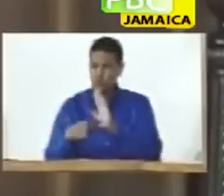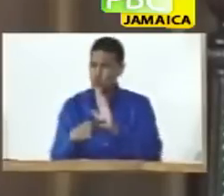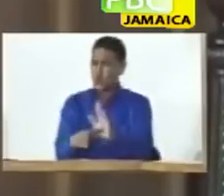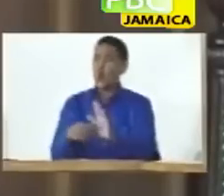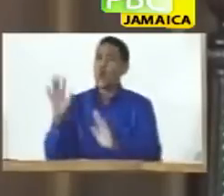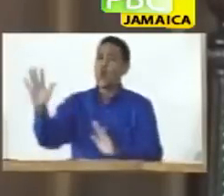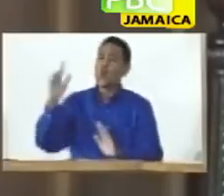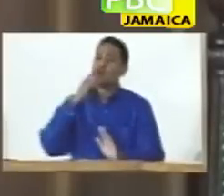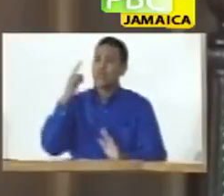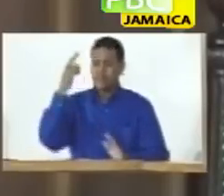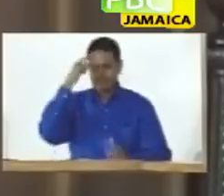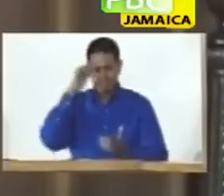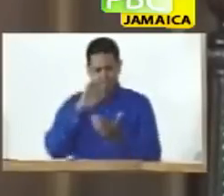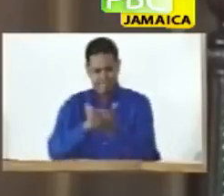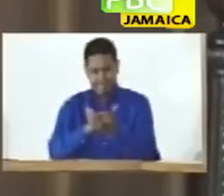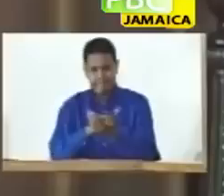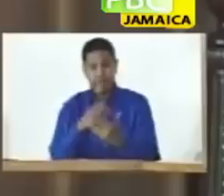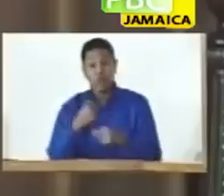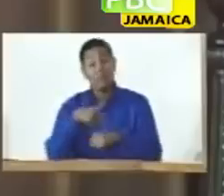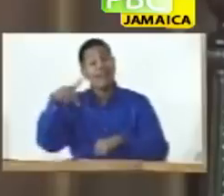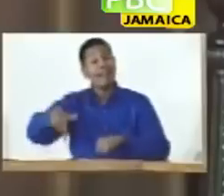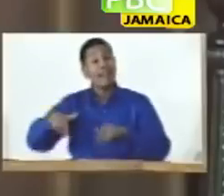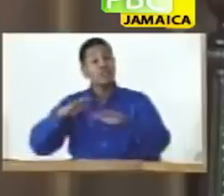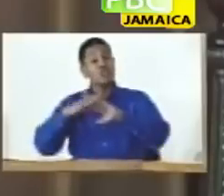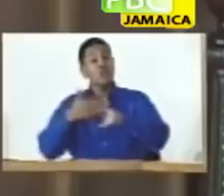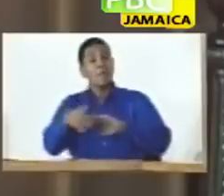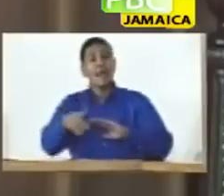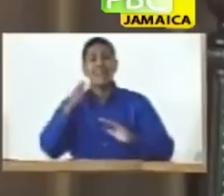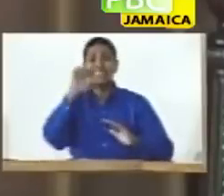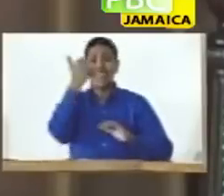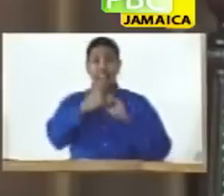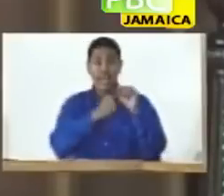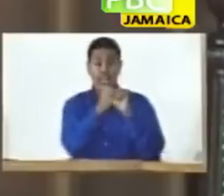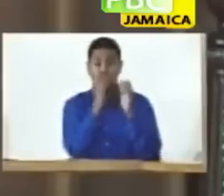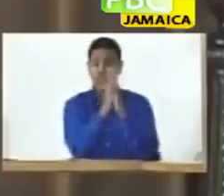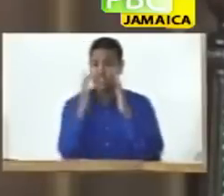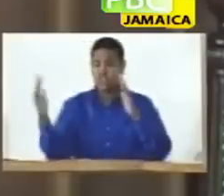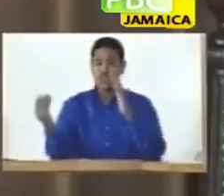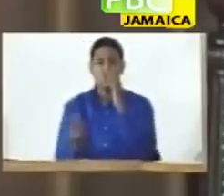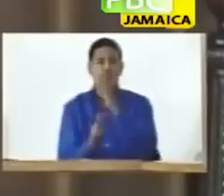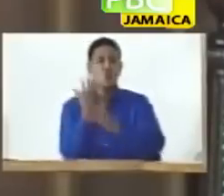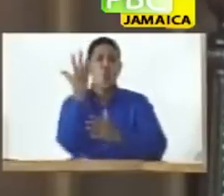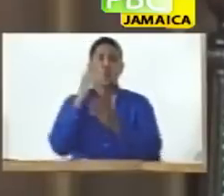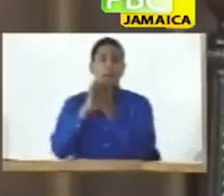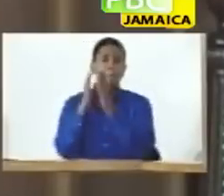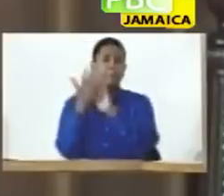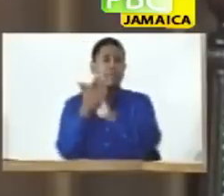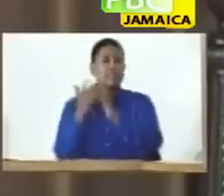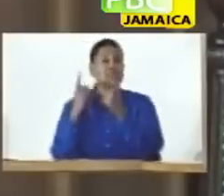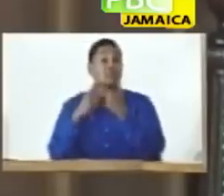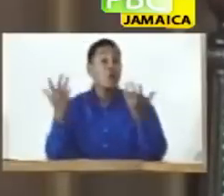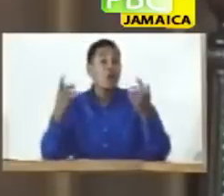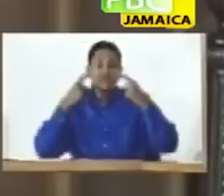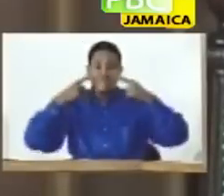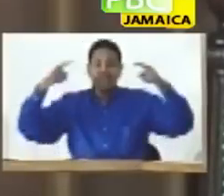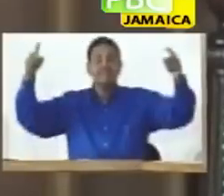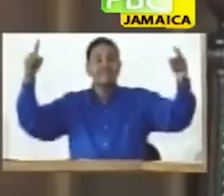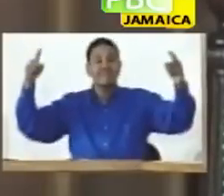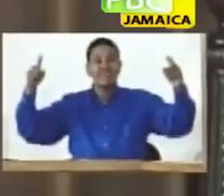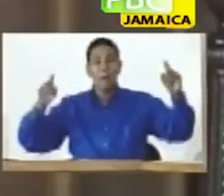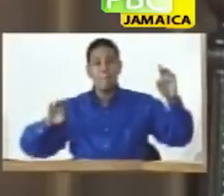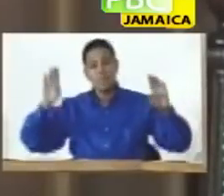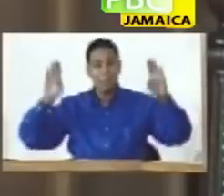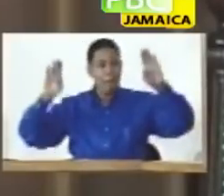its resolve to make this Jamaica's decade of growth, peace, and prosperity as we